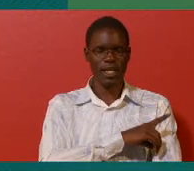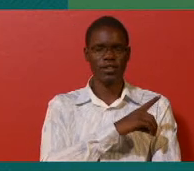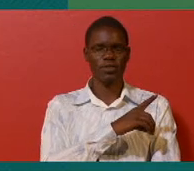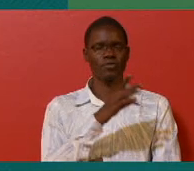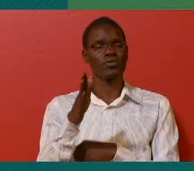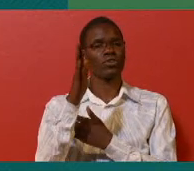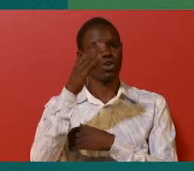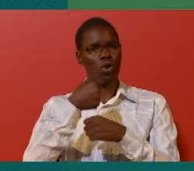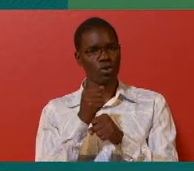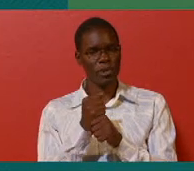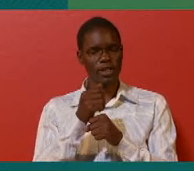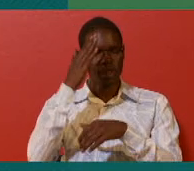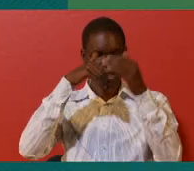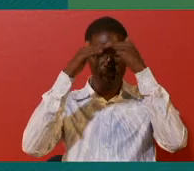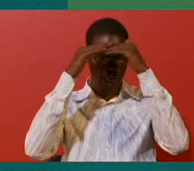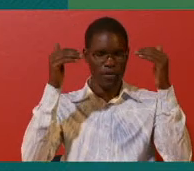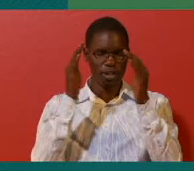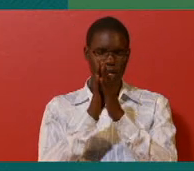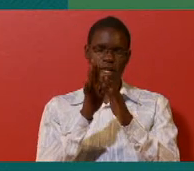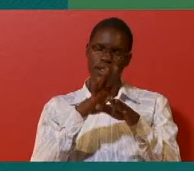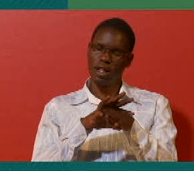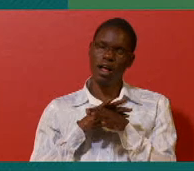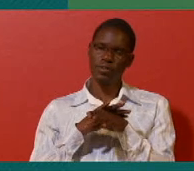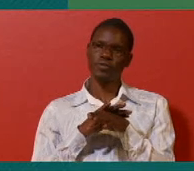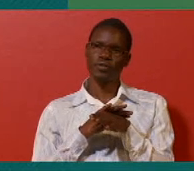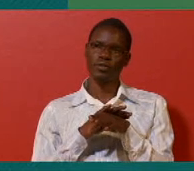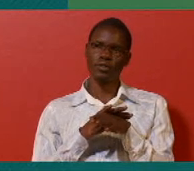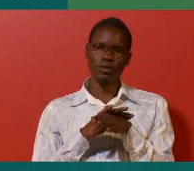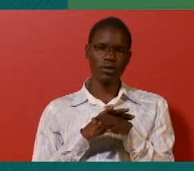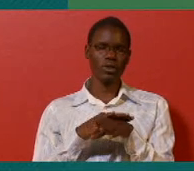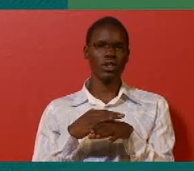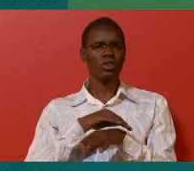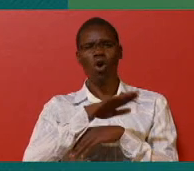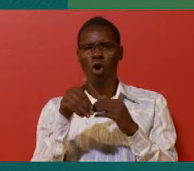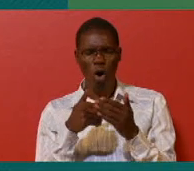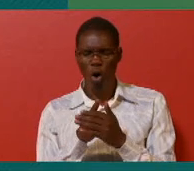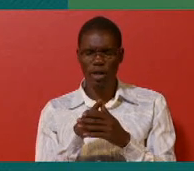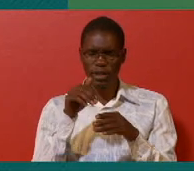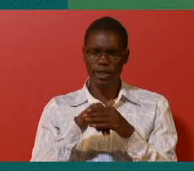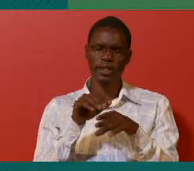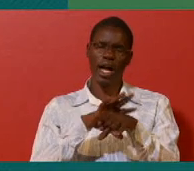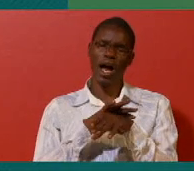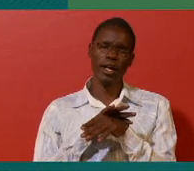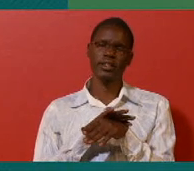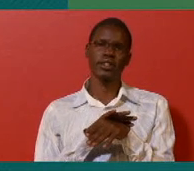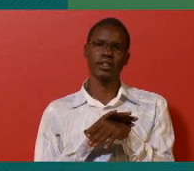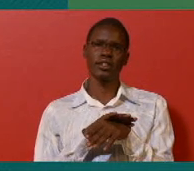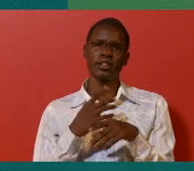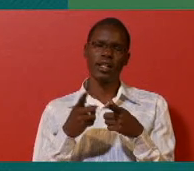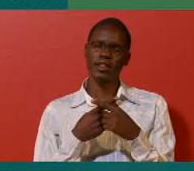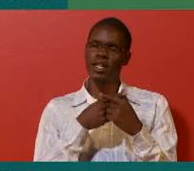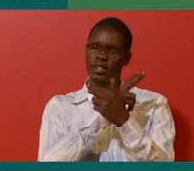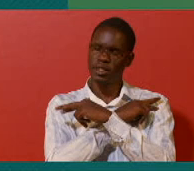Lord made the heavens and the earth, the sea, and all that is in them, and